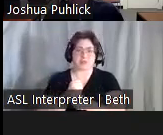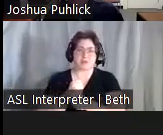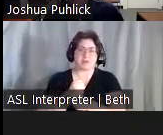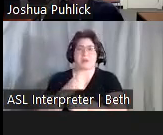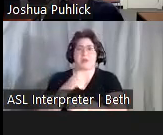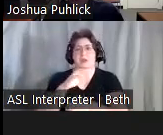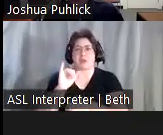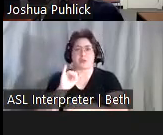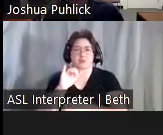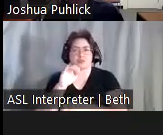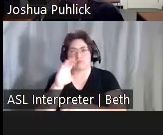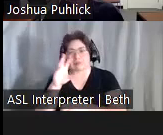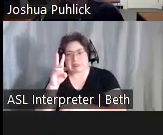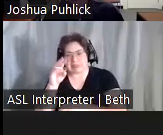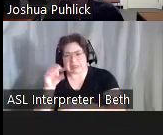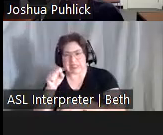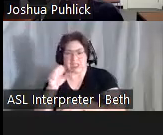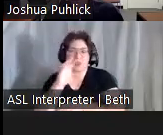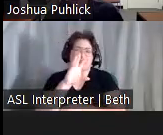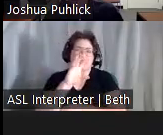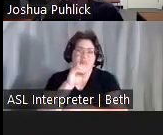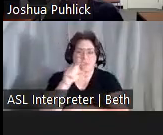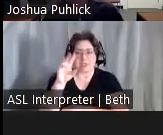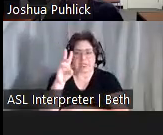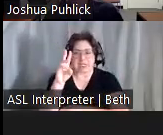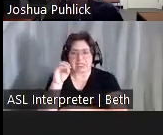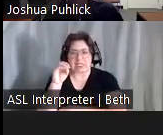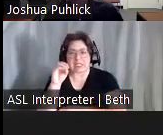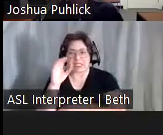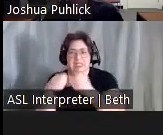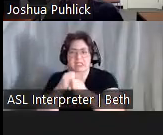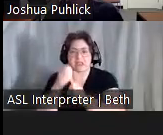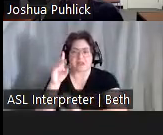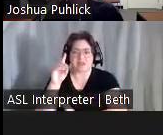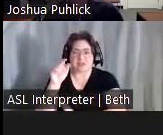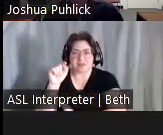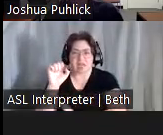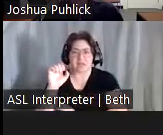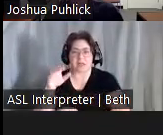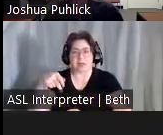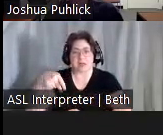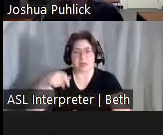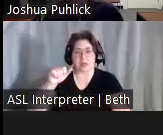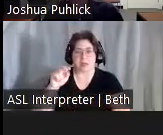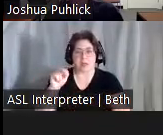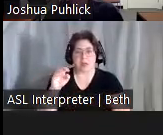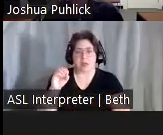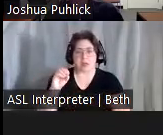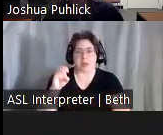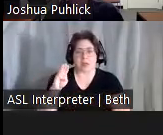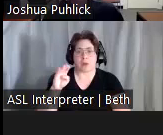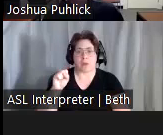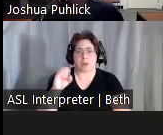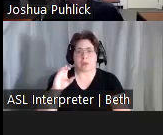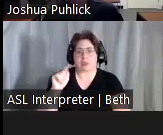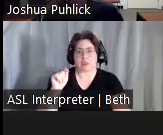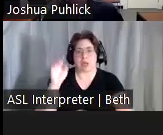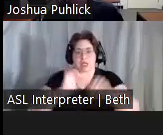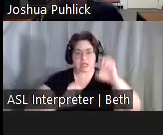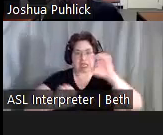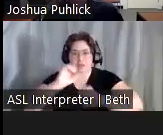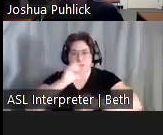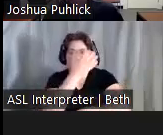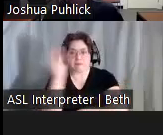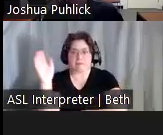projected forest growth and mortality over time as well to compute carbon stocks. And here I show